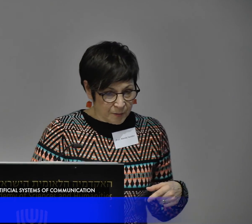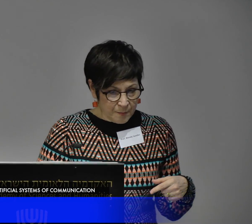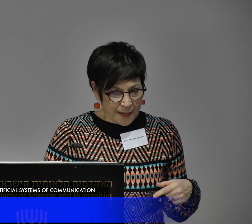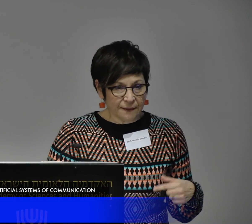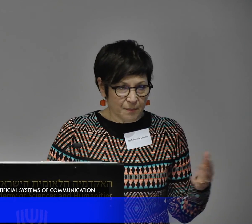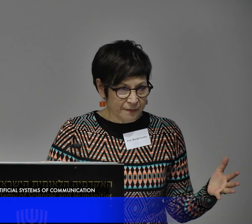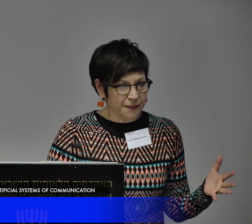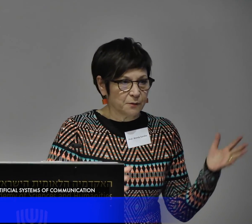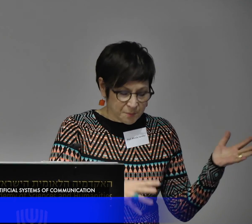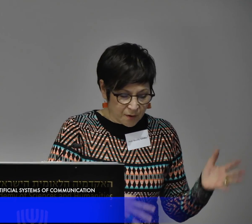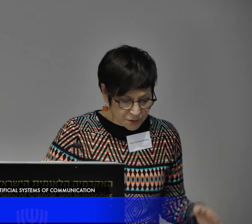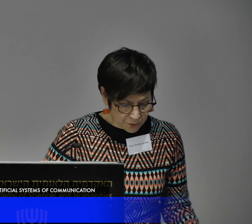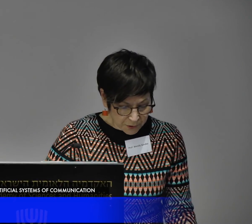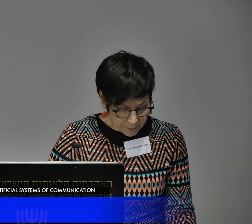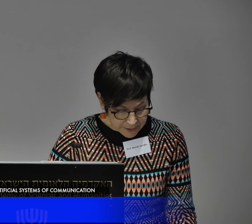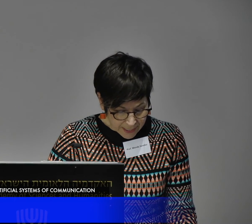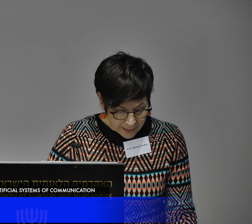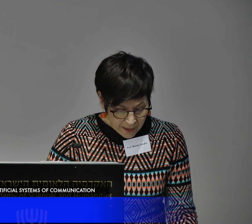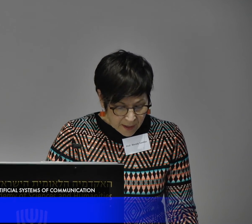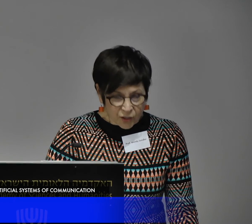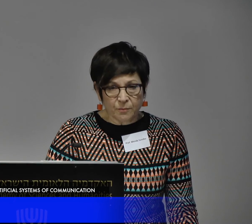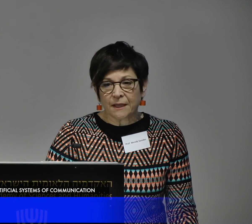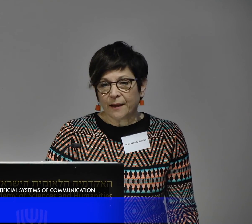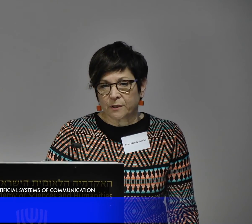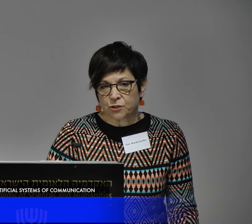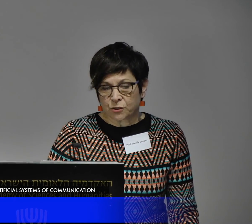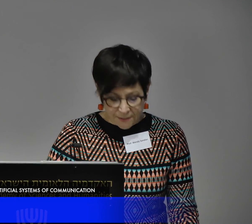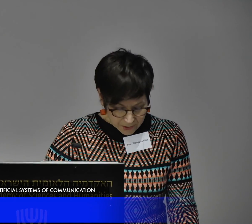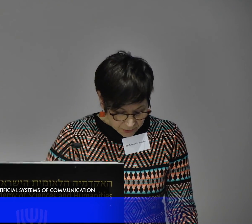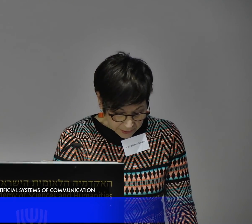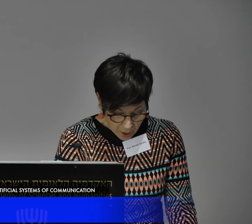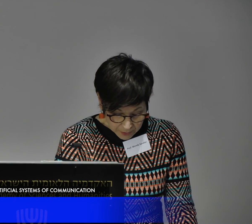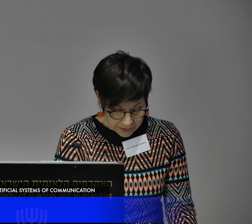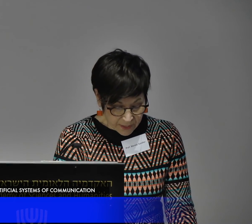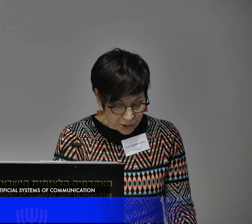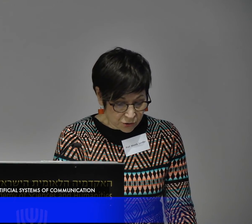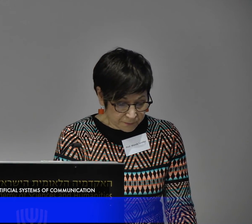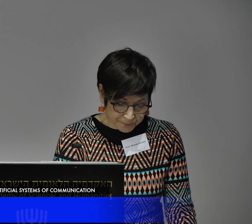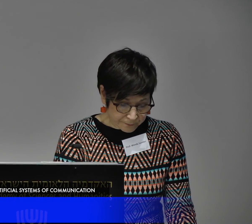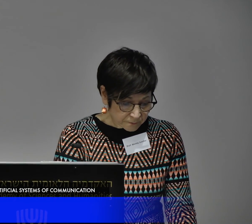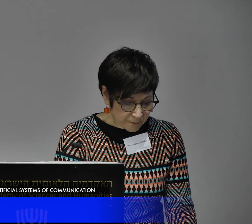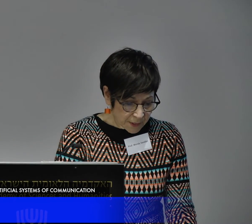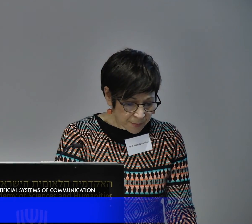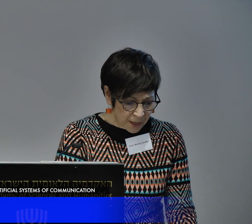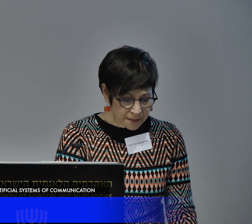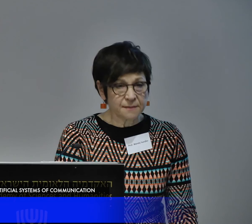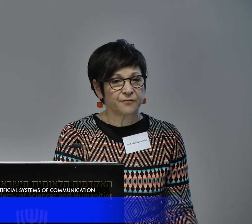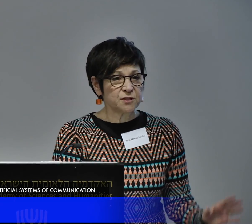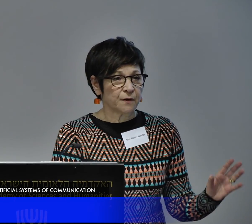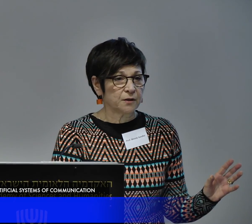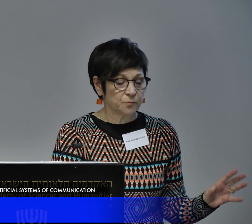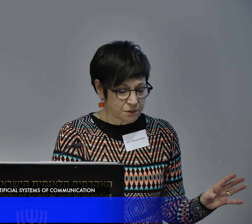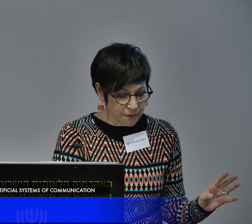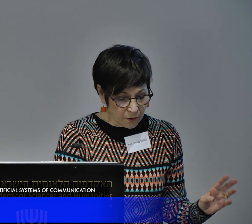mainly by the linguists, but also earlier in the day. Human language is actually an anomaly of nature, because,